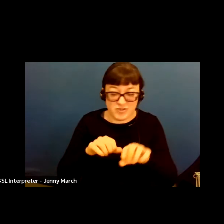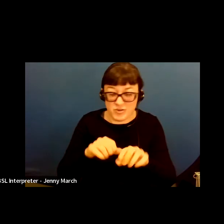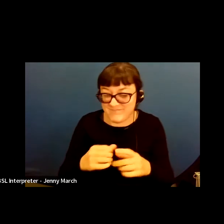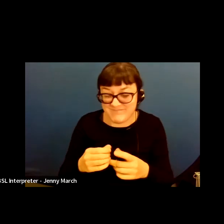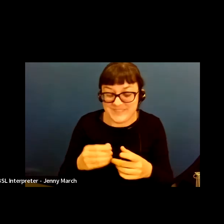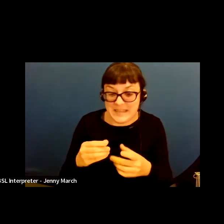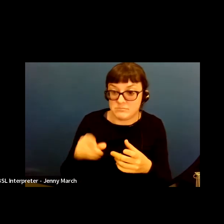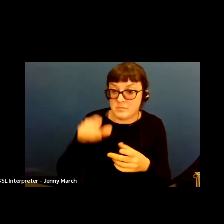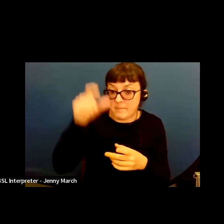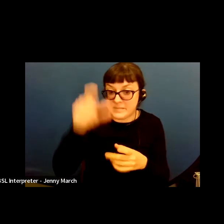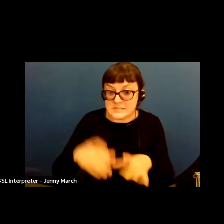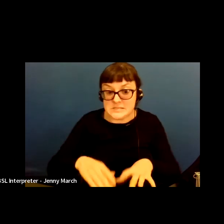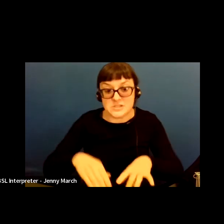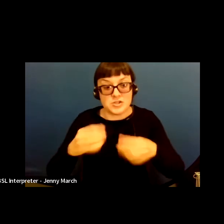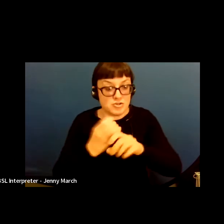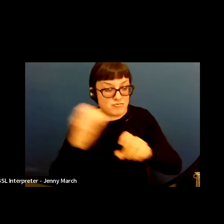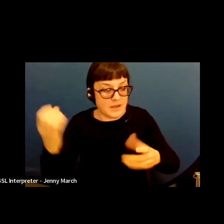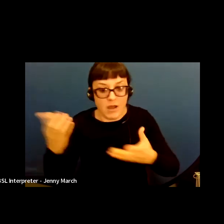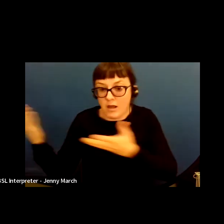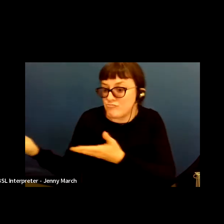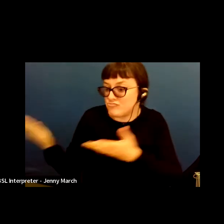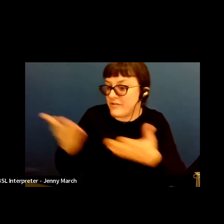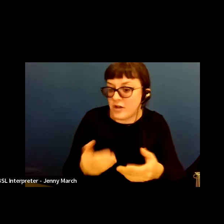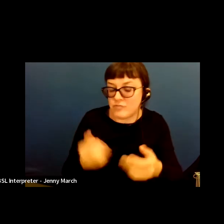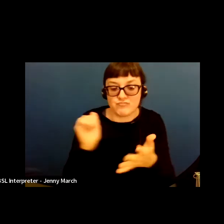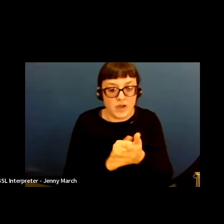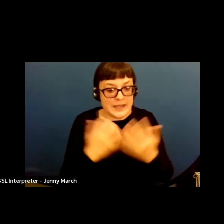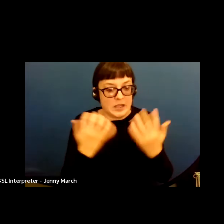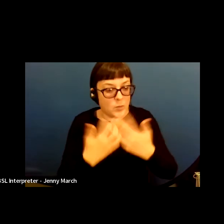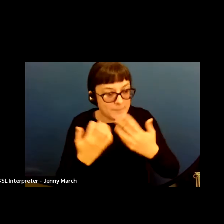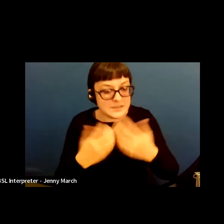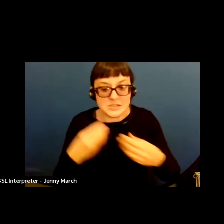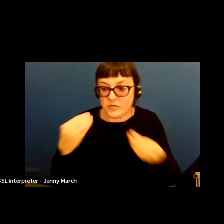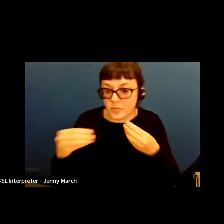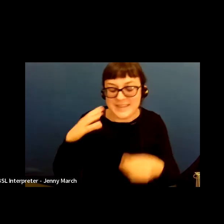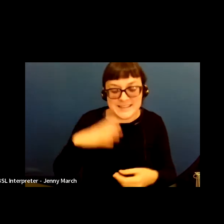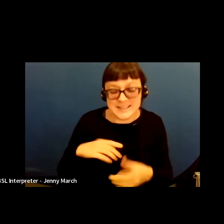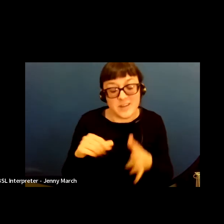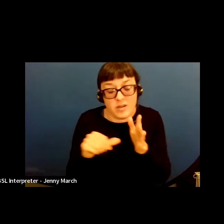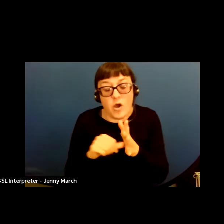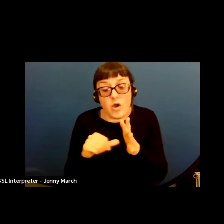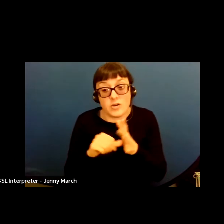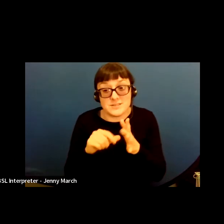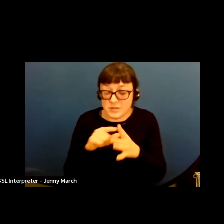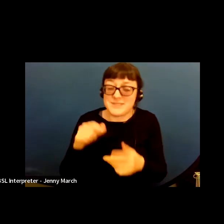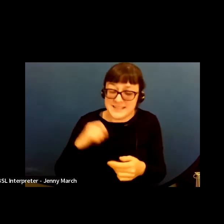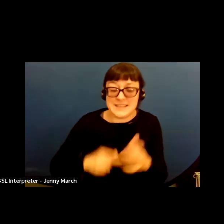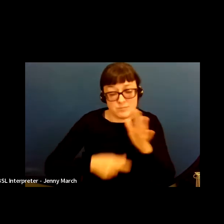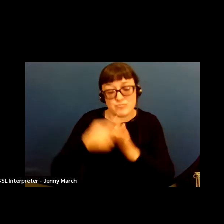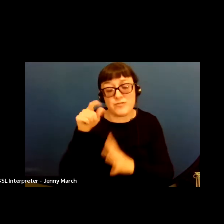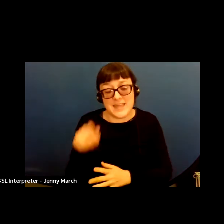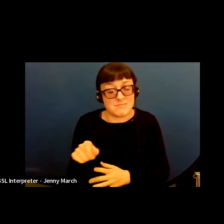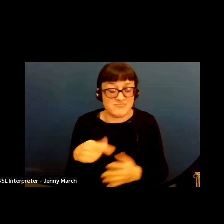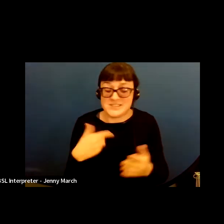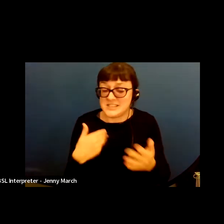to people when they start their degrees, and that is unacceptable. We have to do better. So I don't think it matters where we are in the